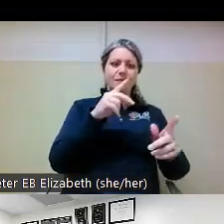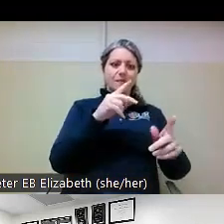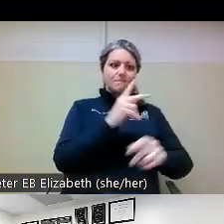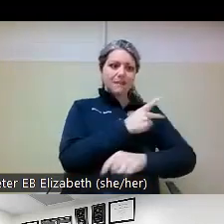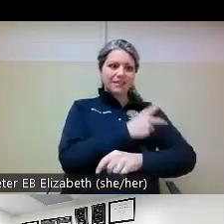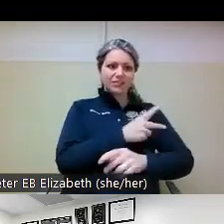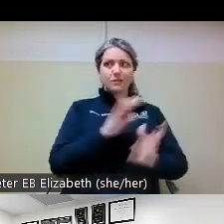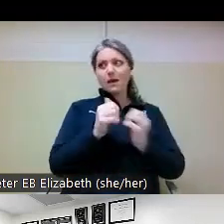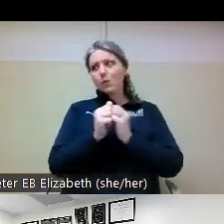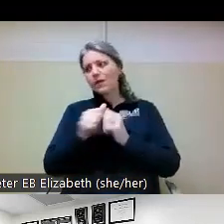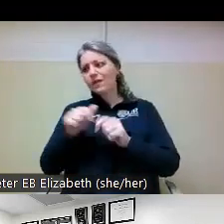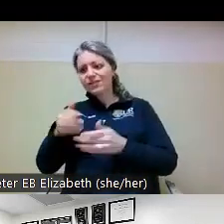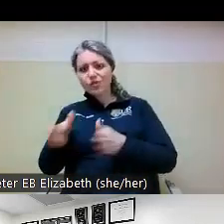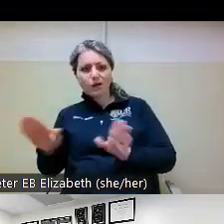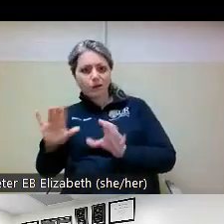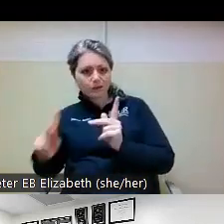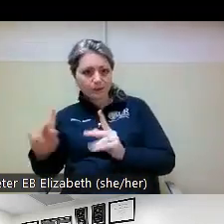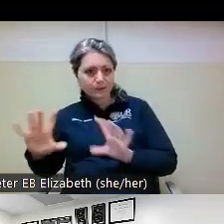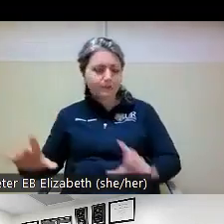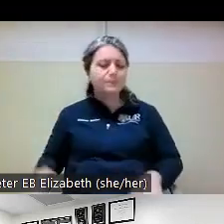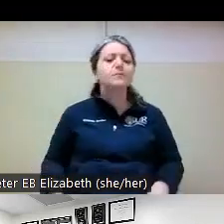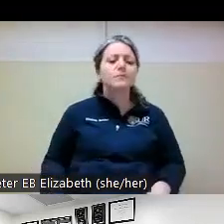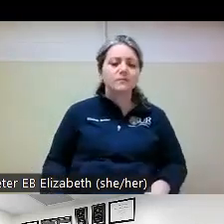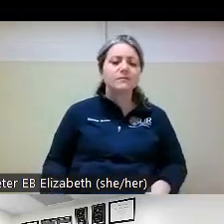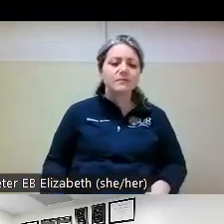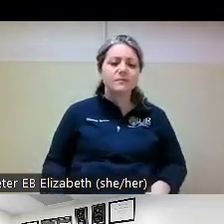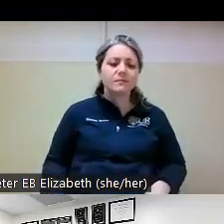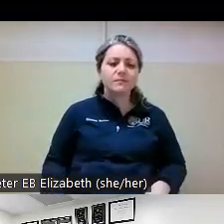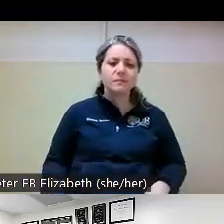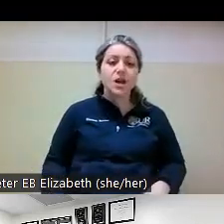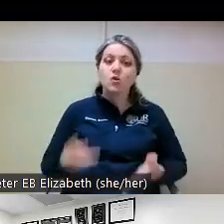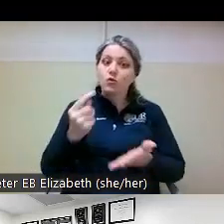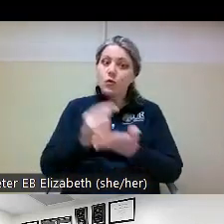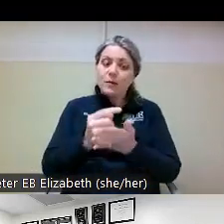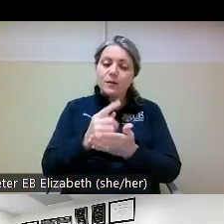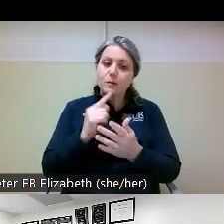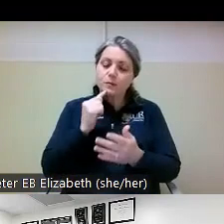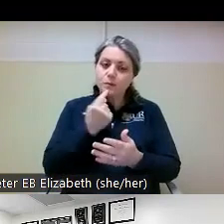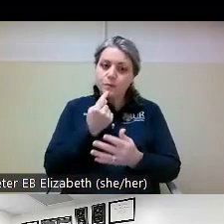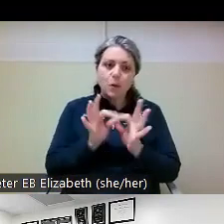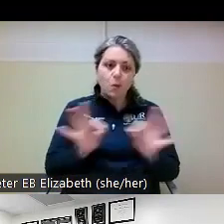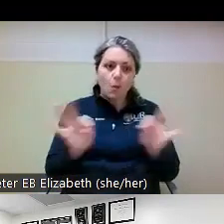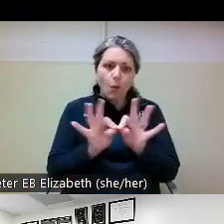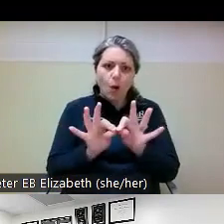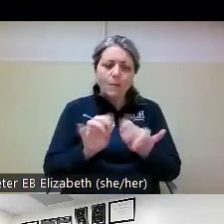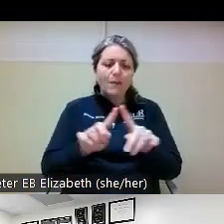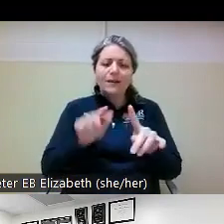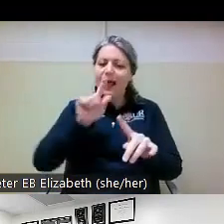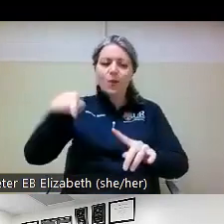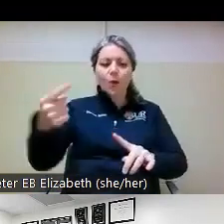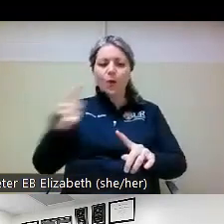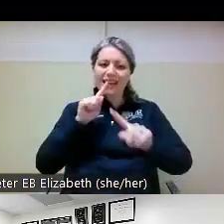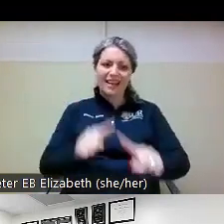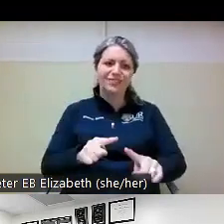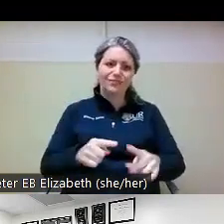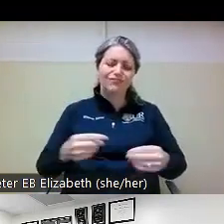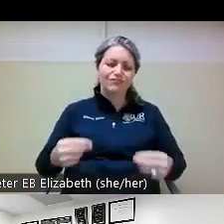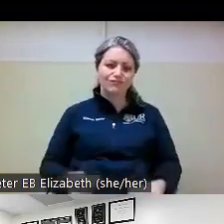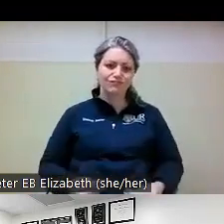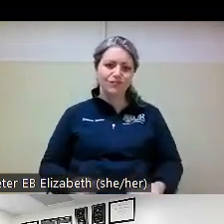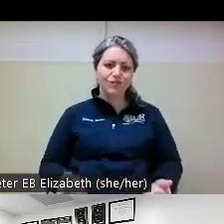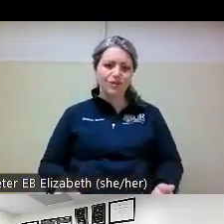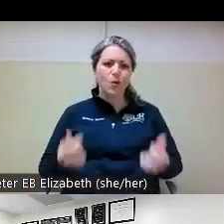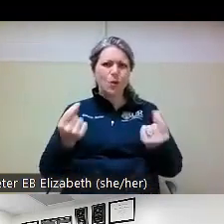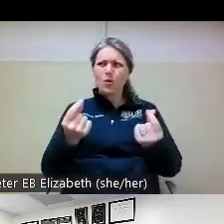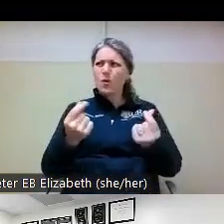population. So HIV treatment, very important, but clearly is not the only answer. So what about protecting